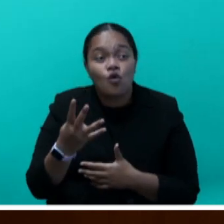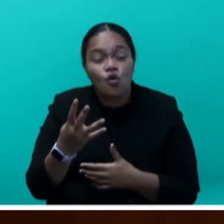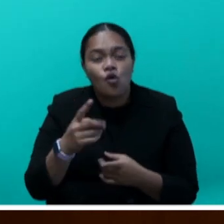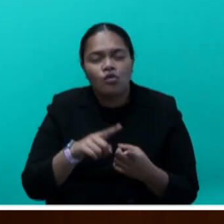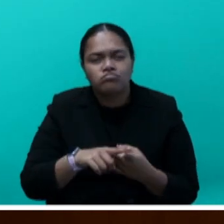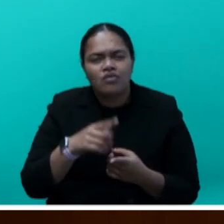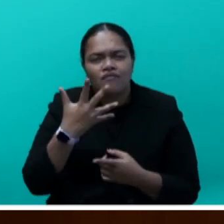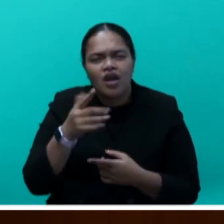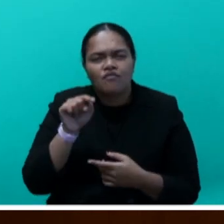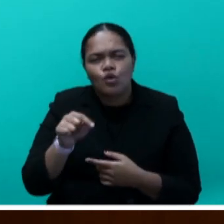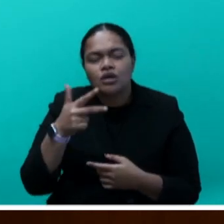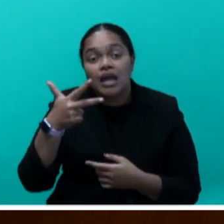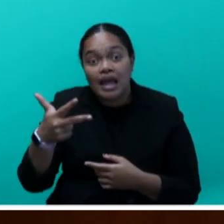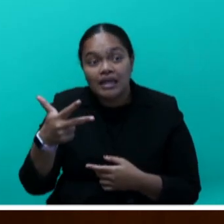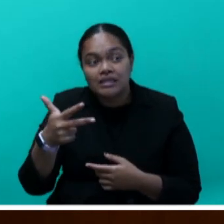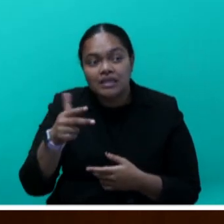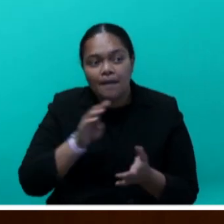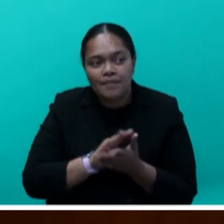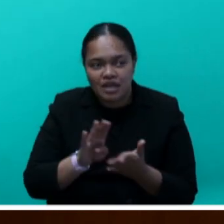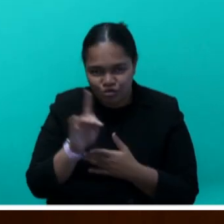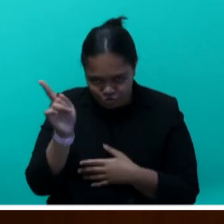approximately $5.8 billion today.